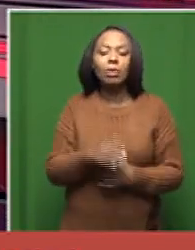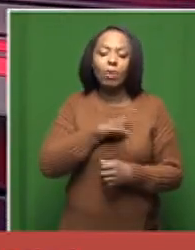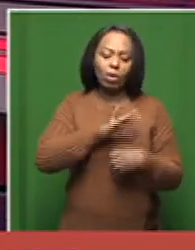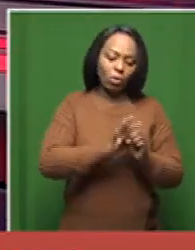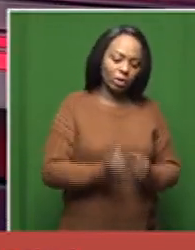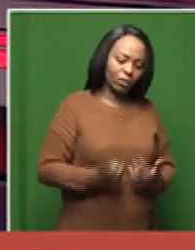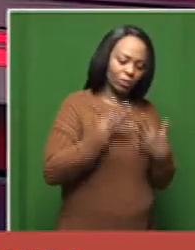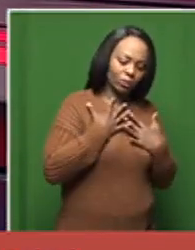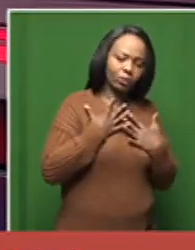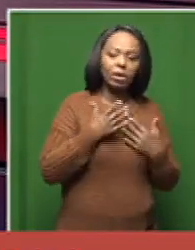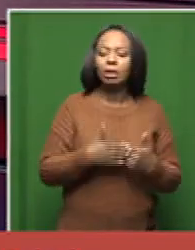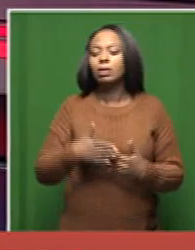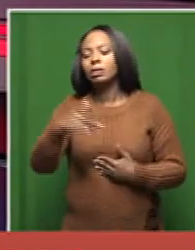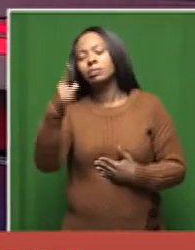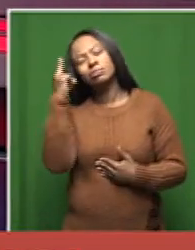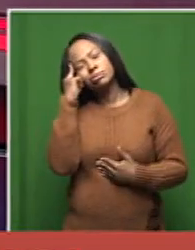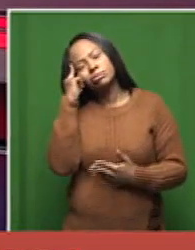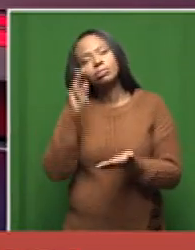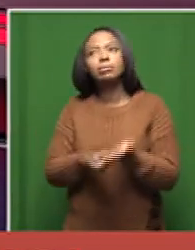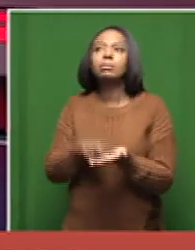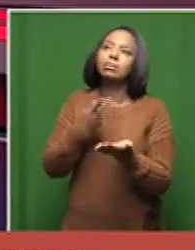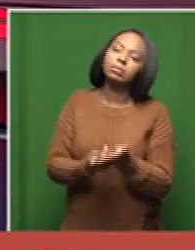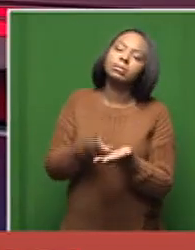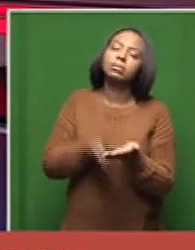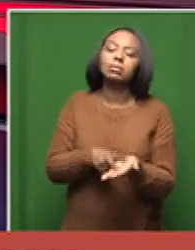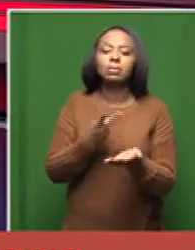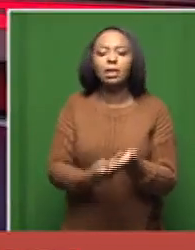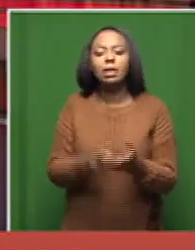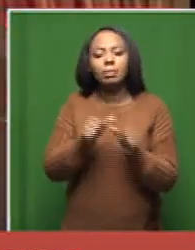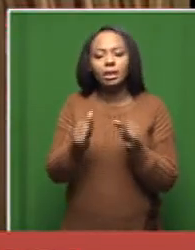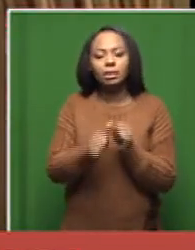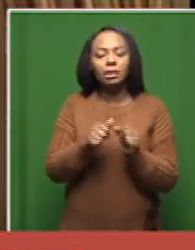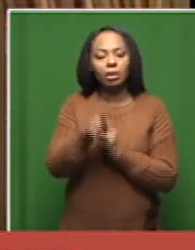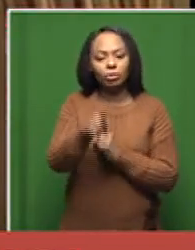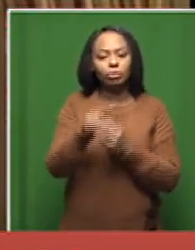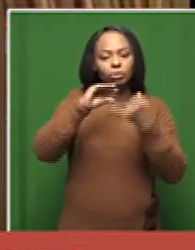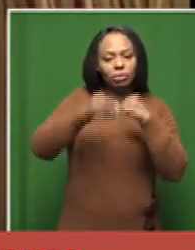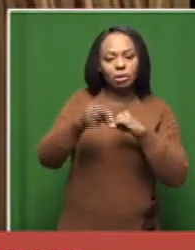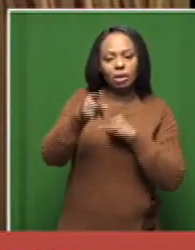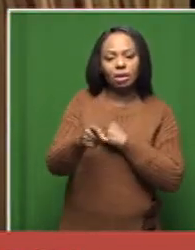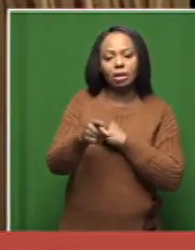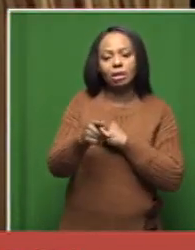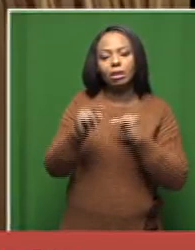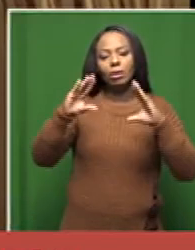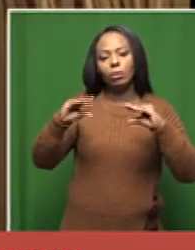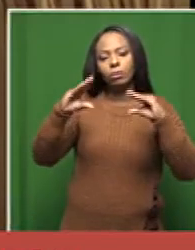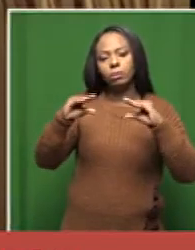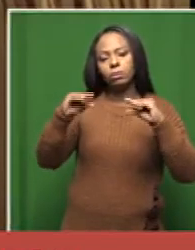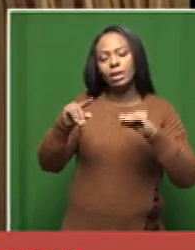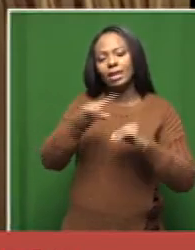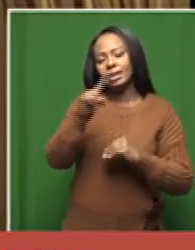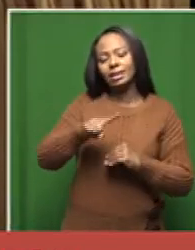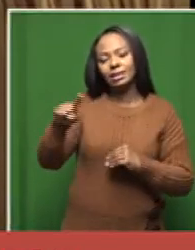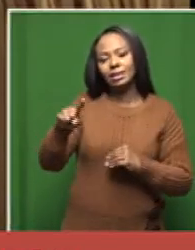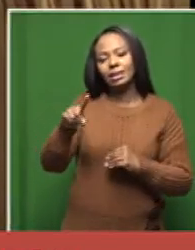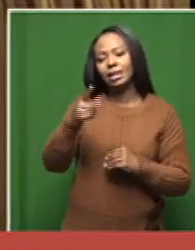insomnia, and I would recommend something like just melatonin to assist. Try and stay away from the conventional sleeping tablets, so-called Z drugs or Z